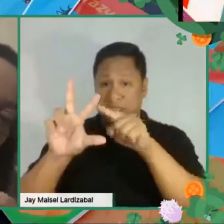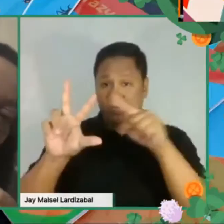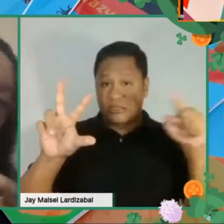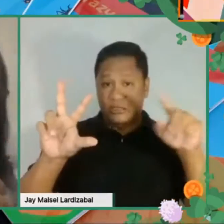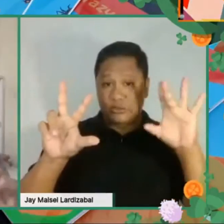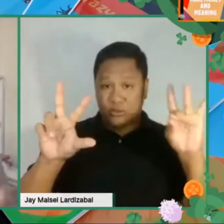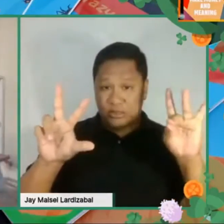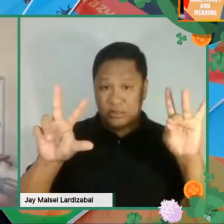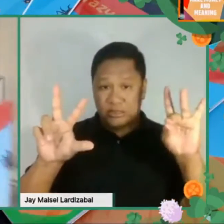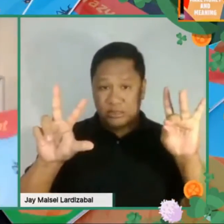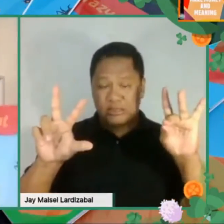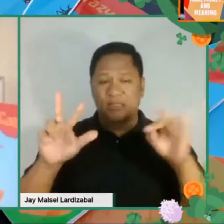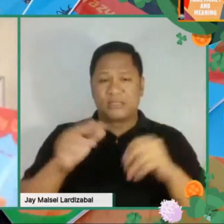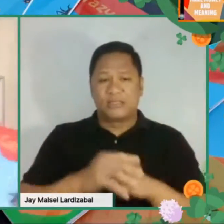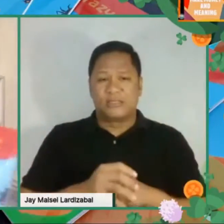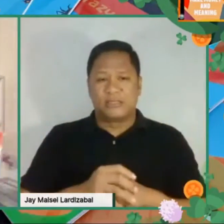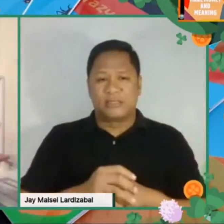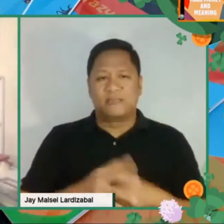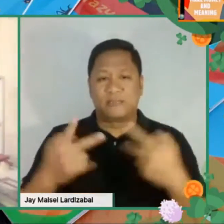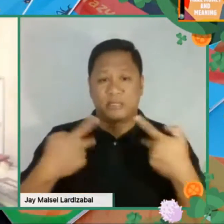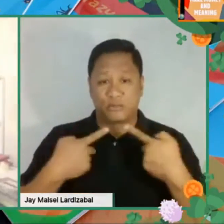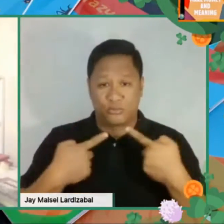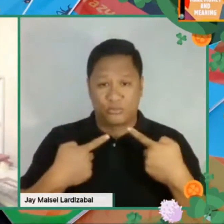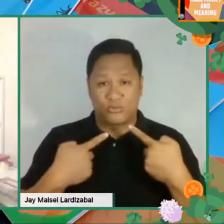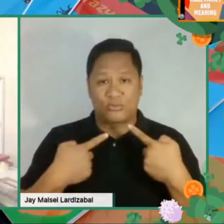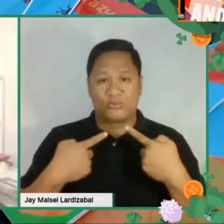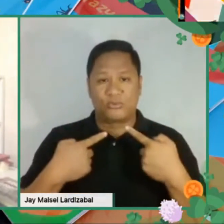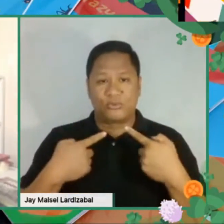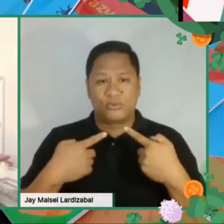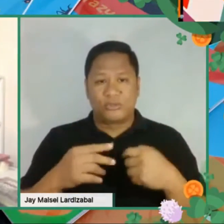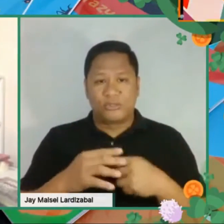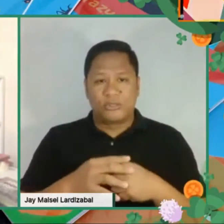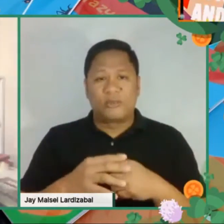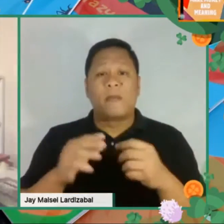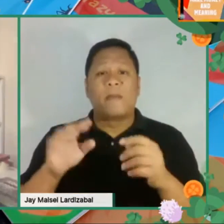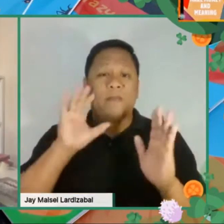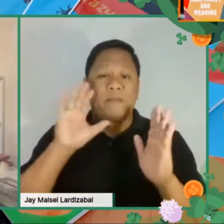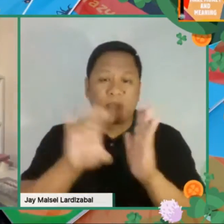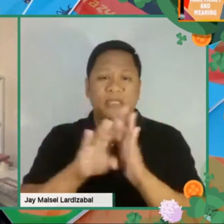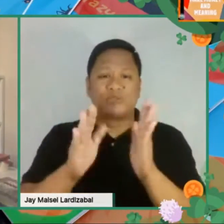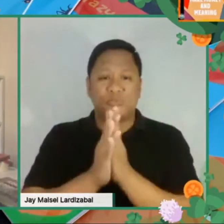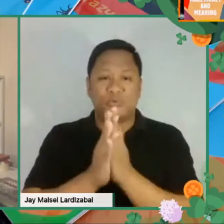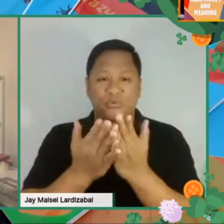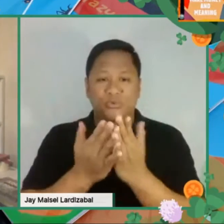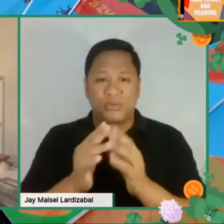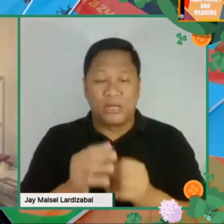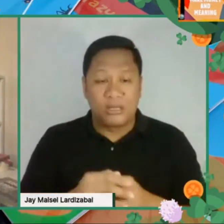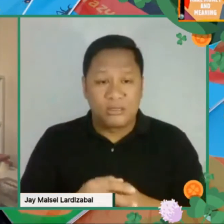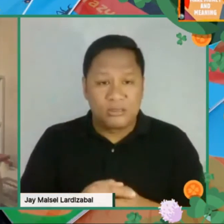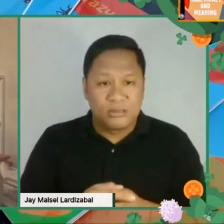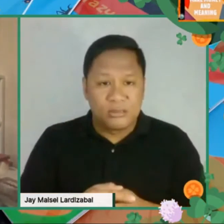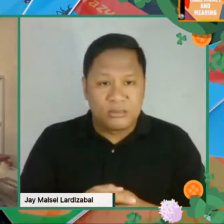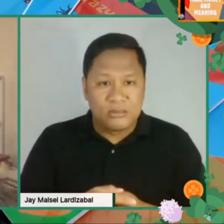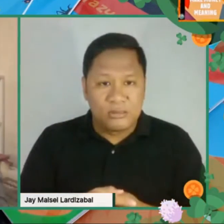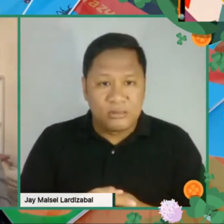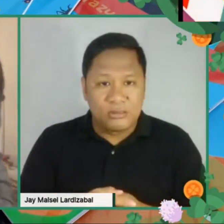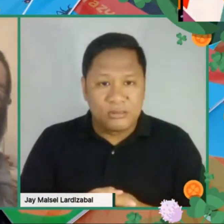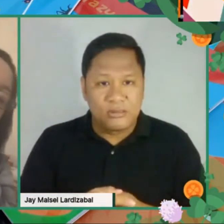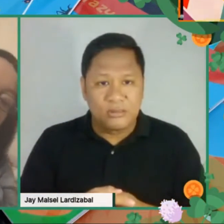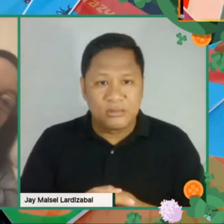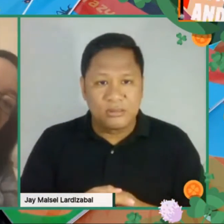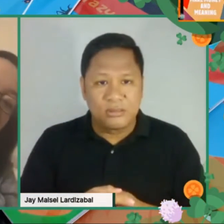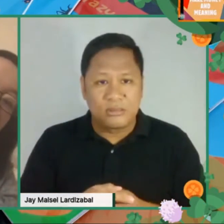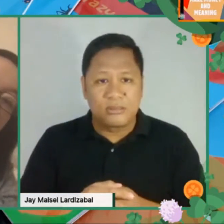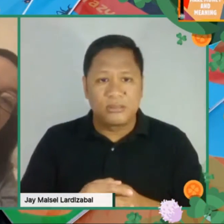pre video book. So there's a video book inside. So yep. Video